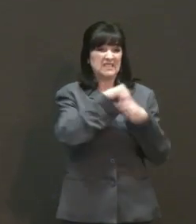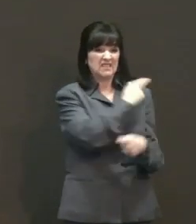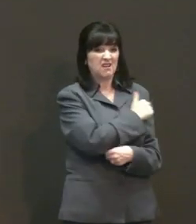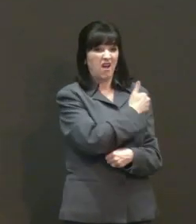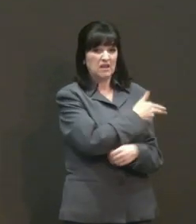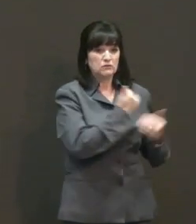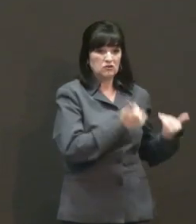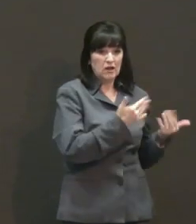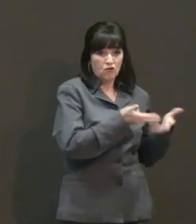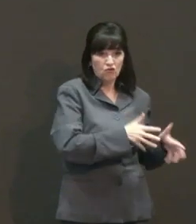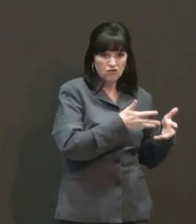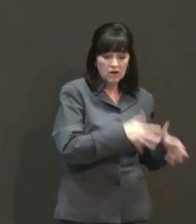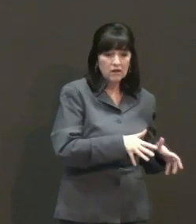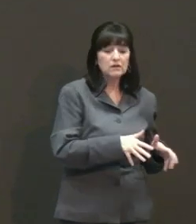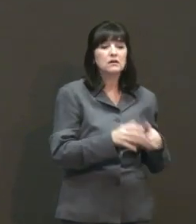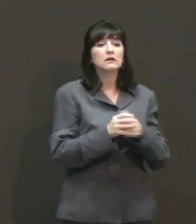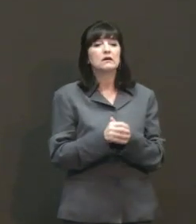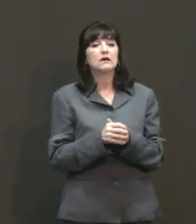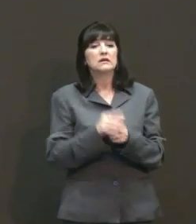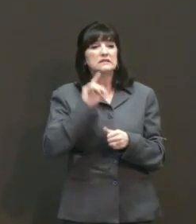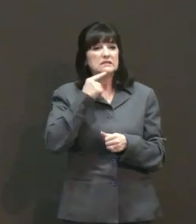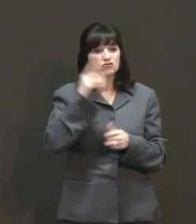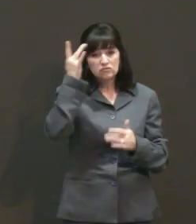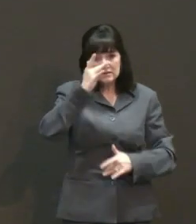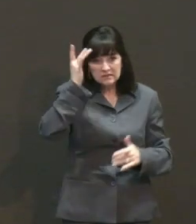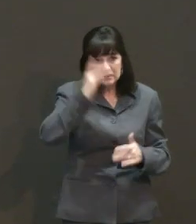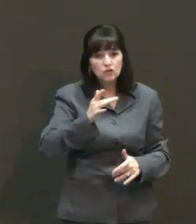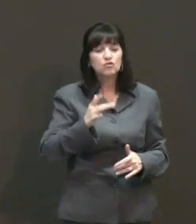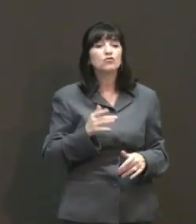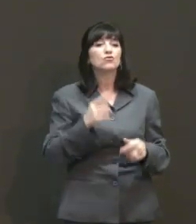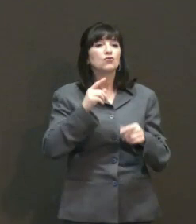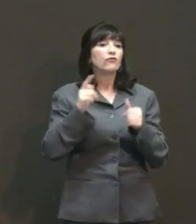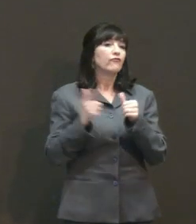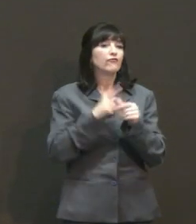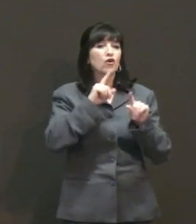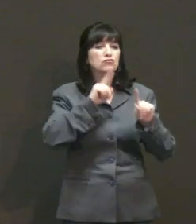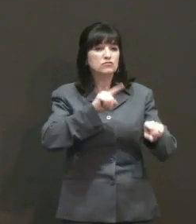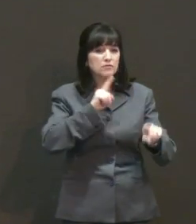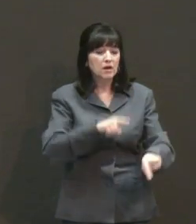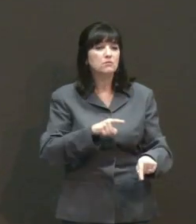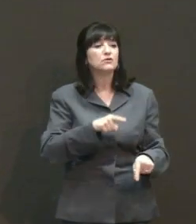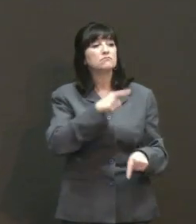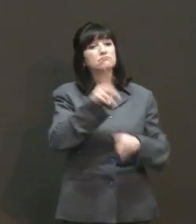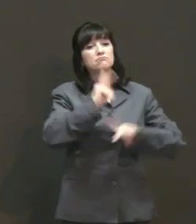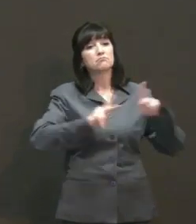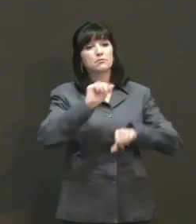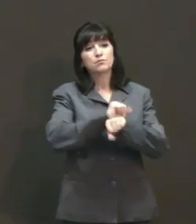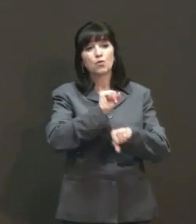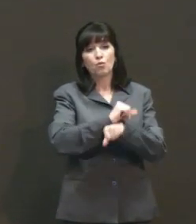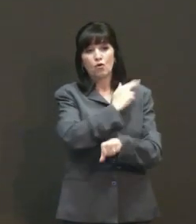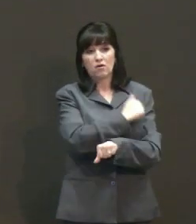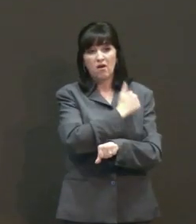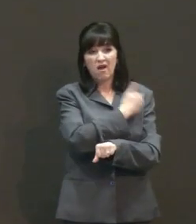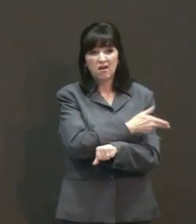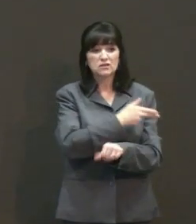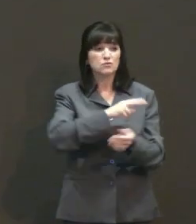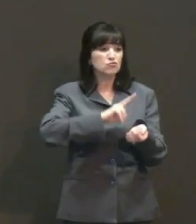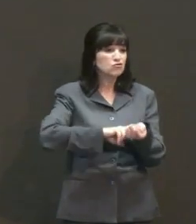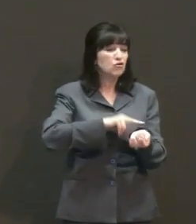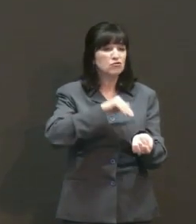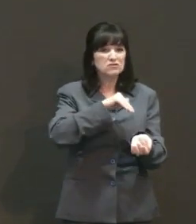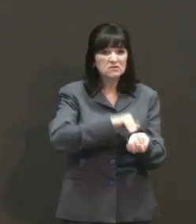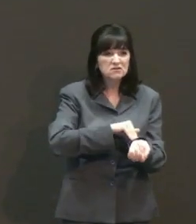chronically ill, first responders, healthcare workers, people in facilities like we have talked about.